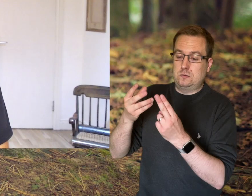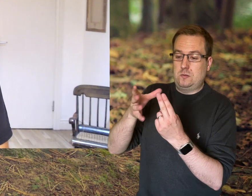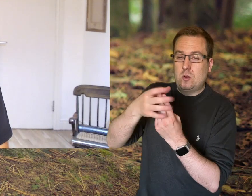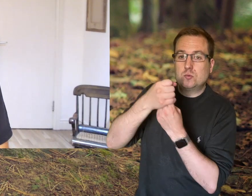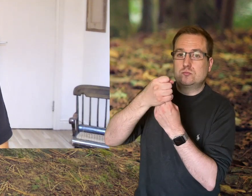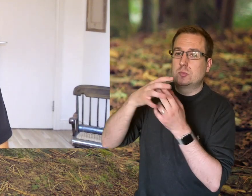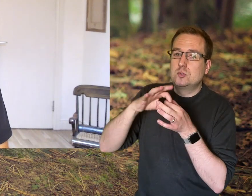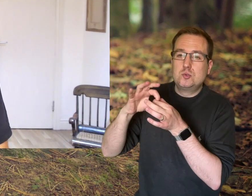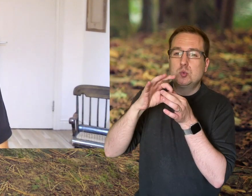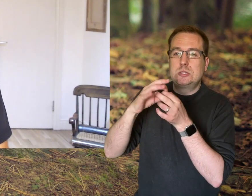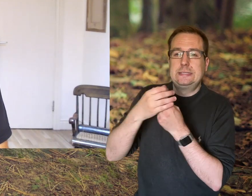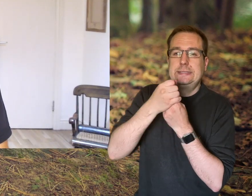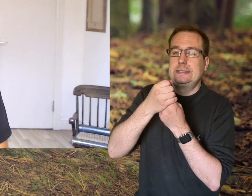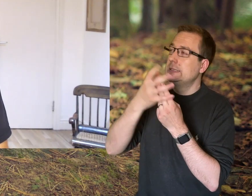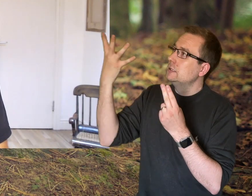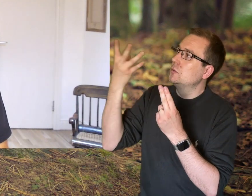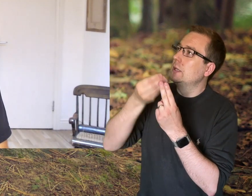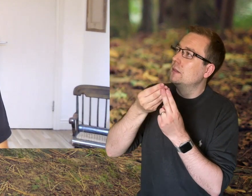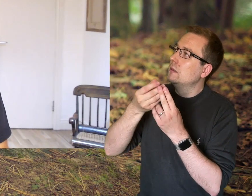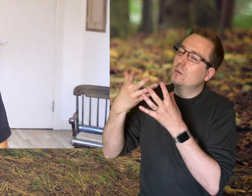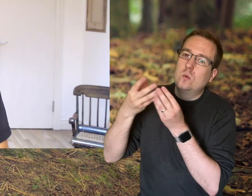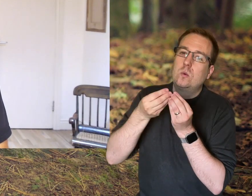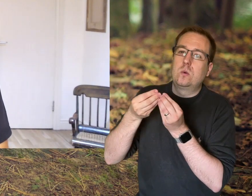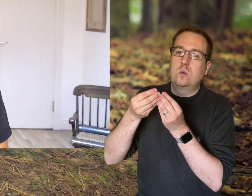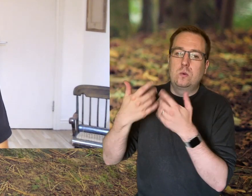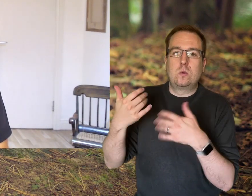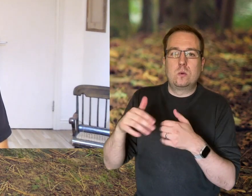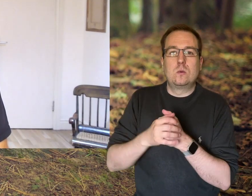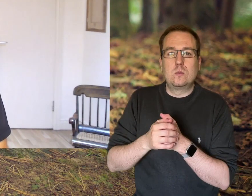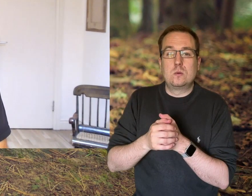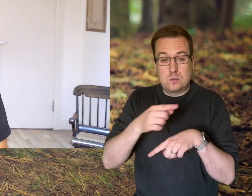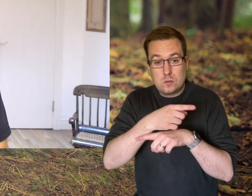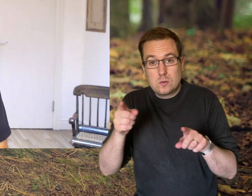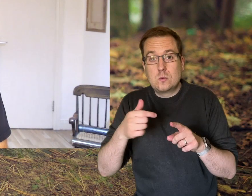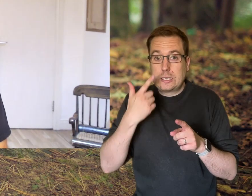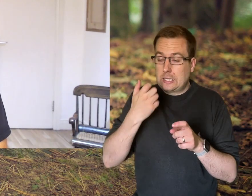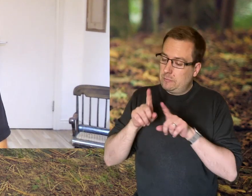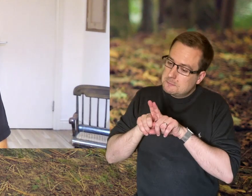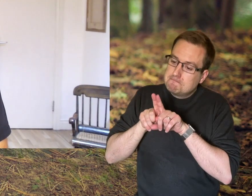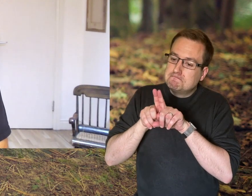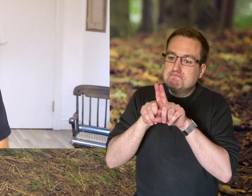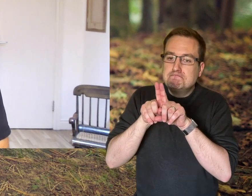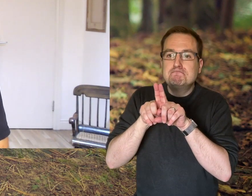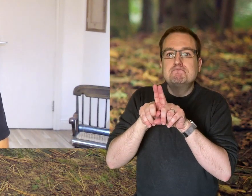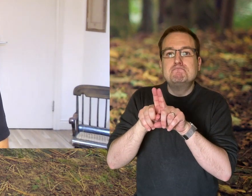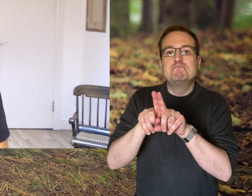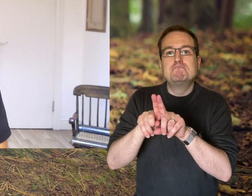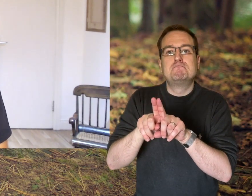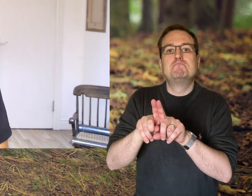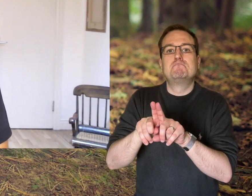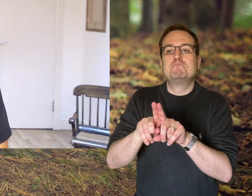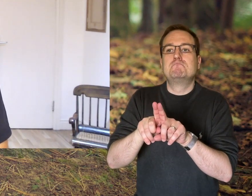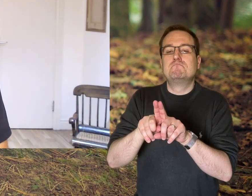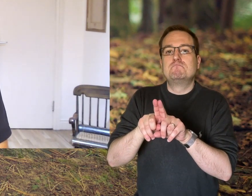bring in unity? Would you bring unity with our spouses? that we would be able to walk in step with them. And even as this